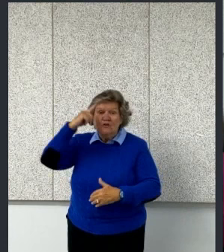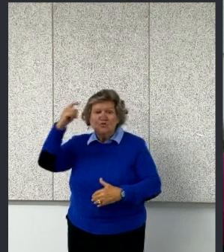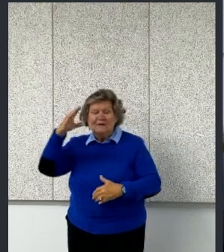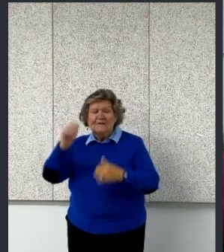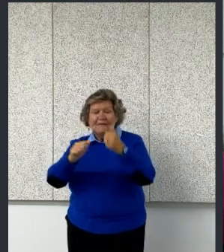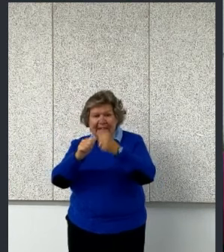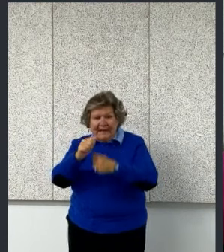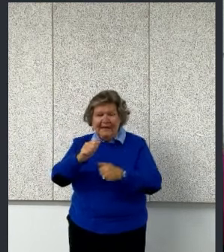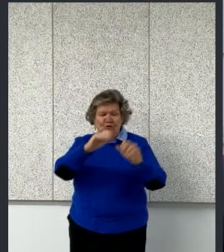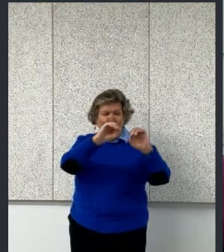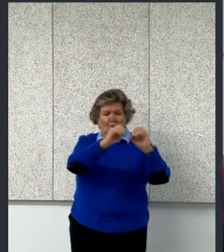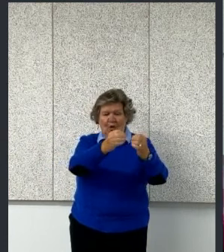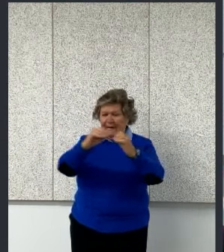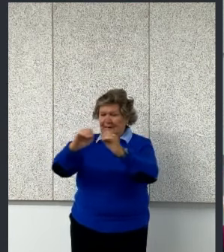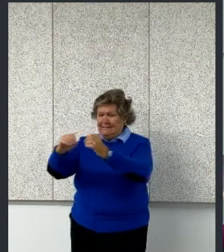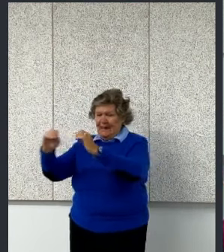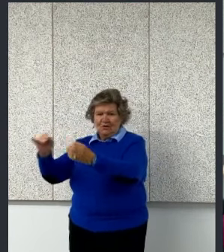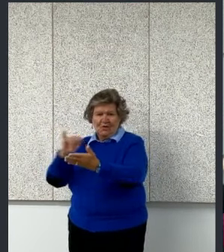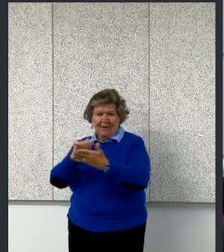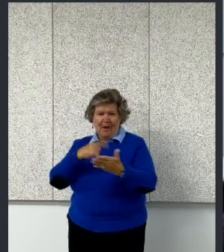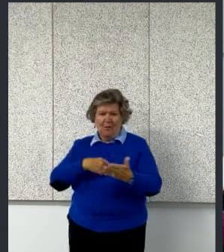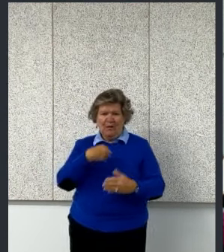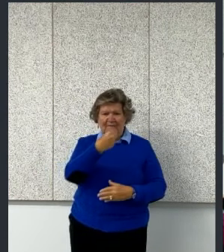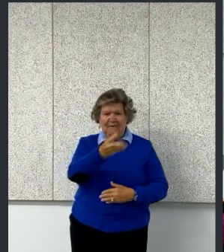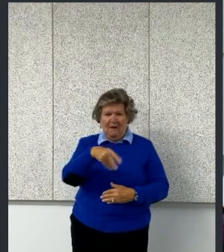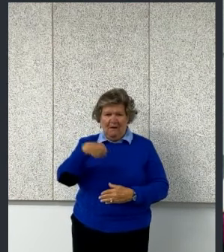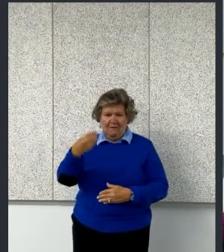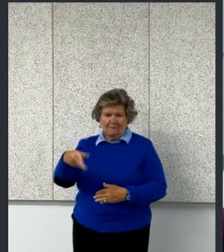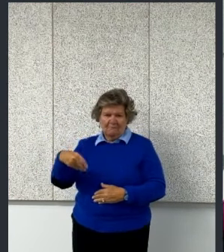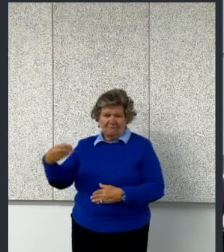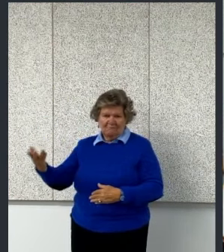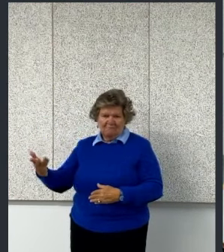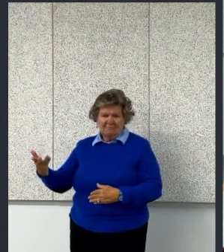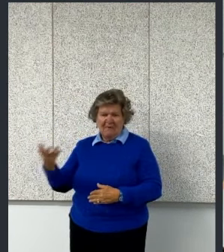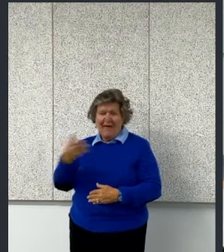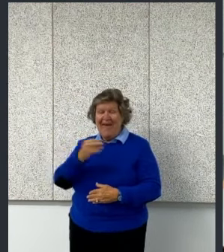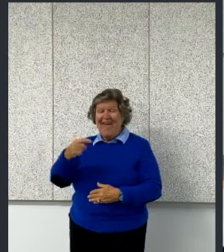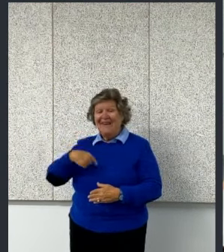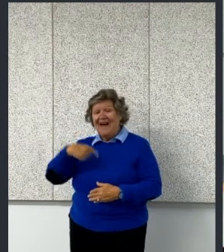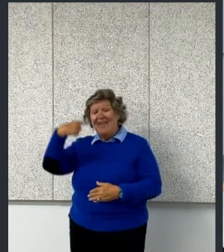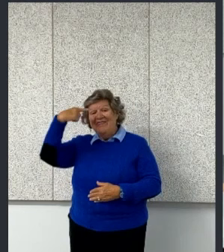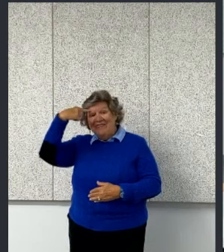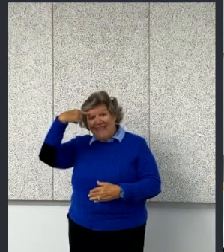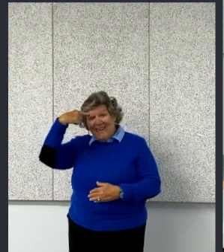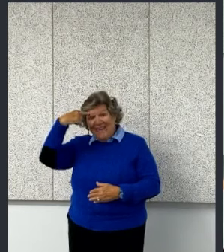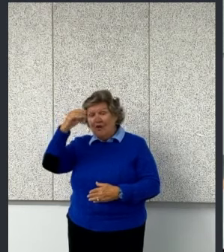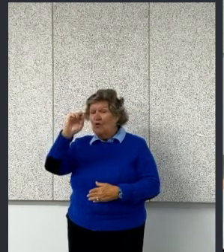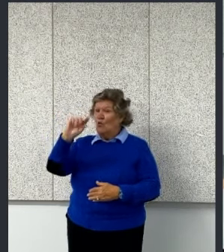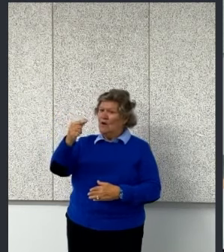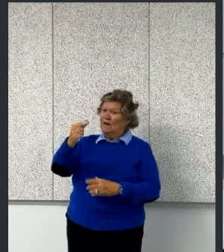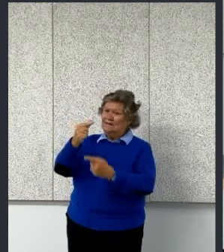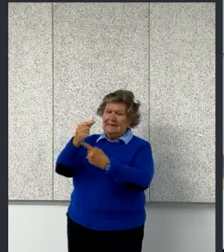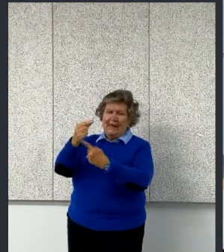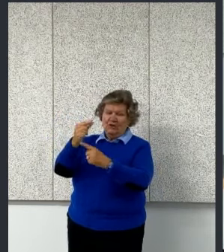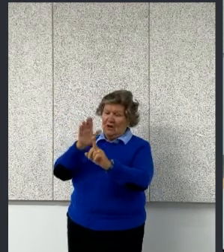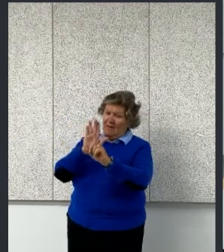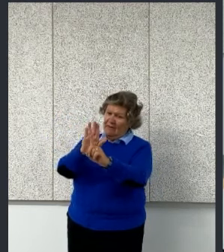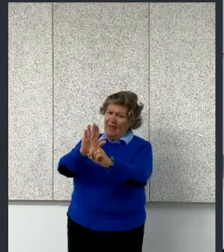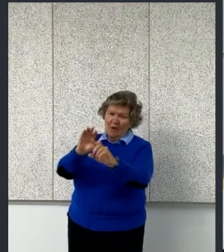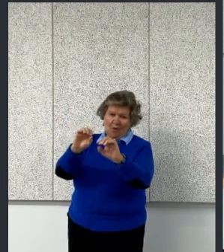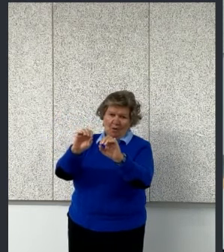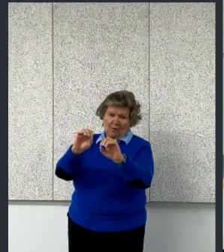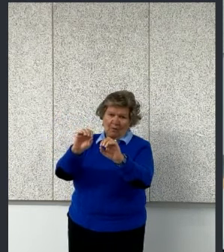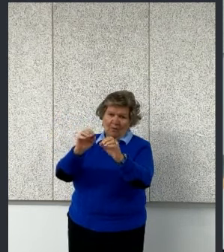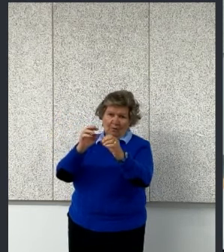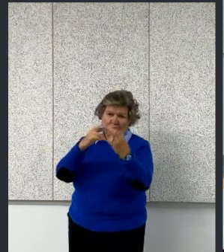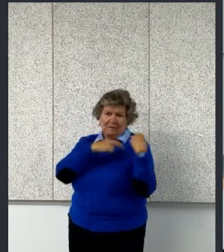individual organization that we fund. And I think it's the organization's responsibility, including all